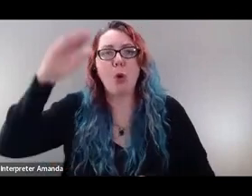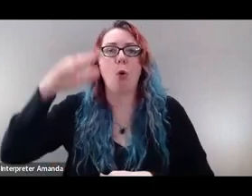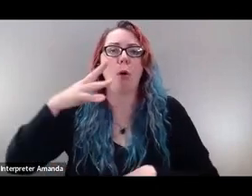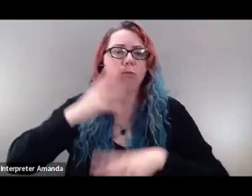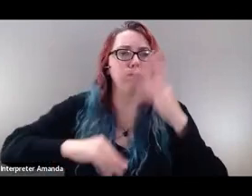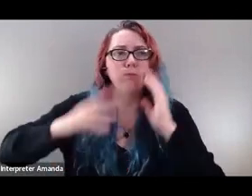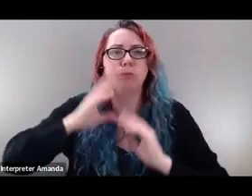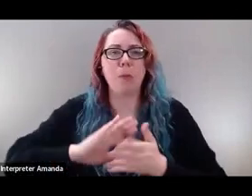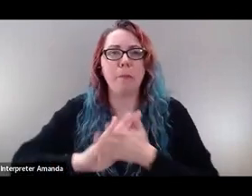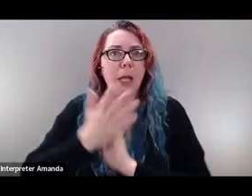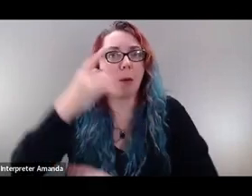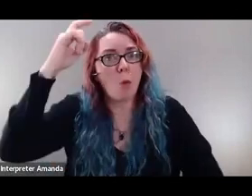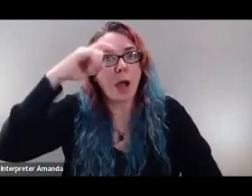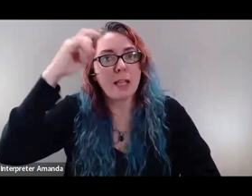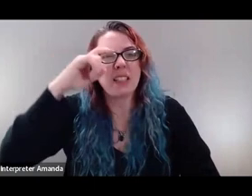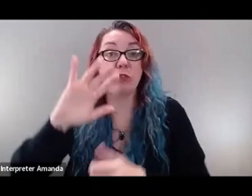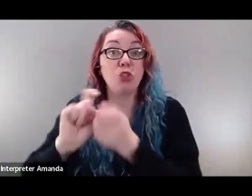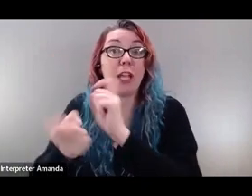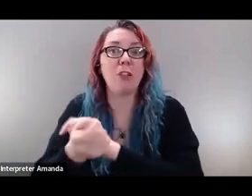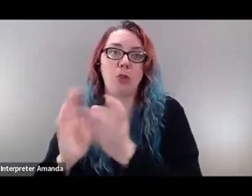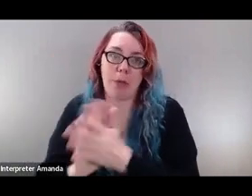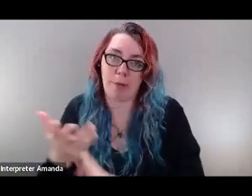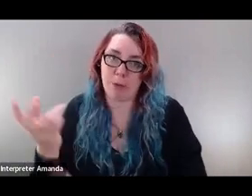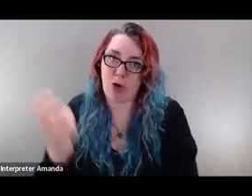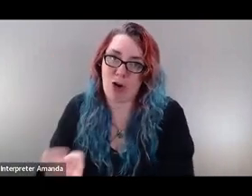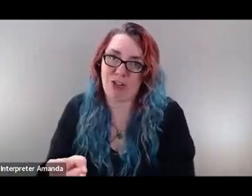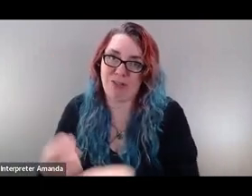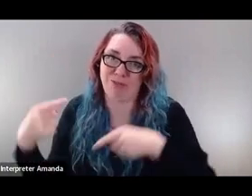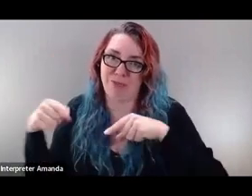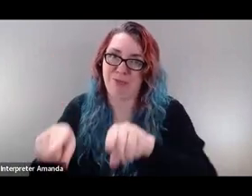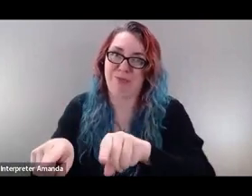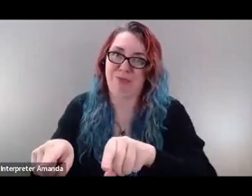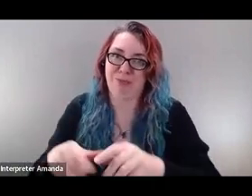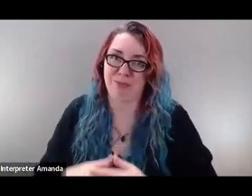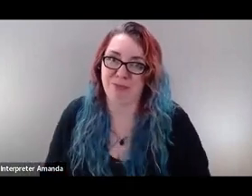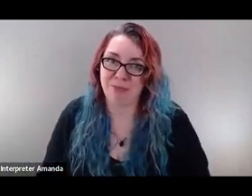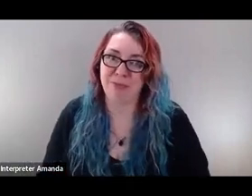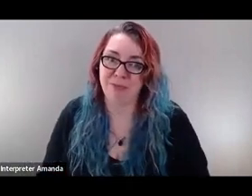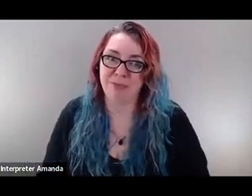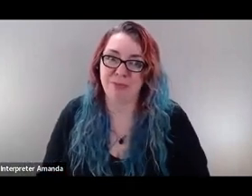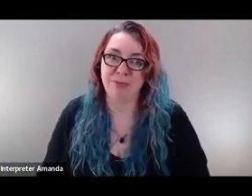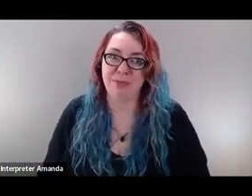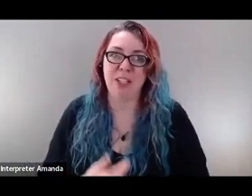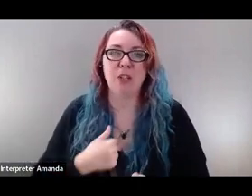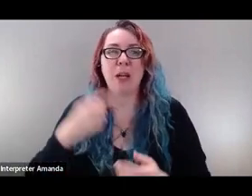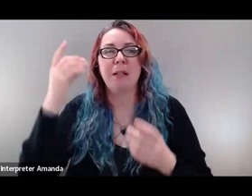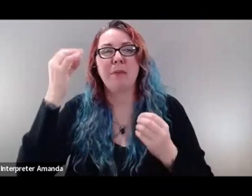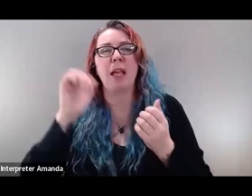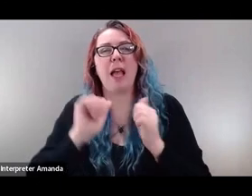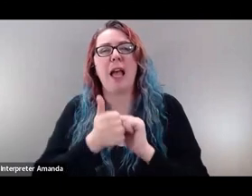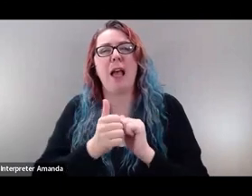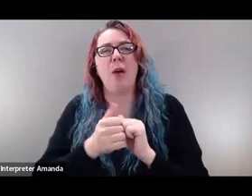taking the care to understand what people need and what would be the most thoughtful way to onboard